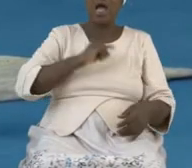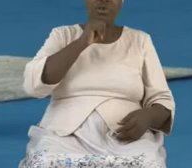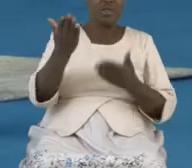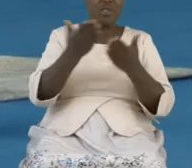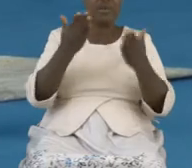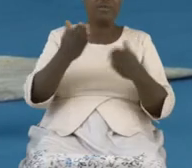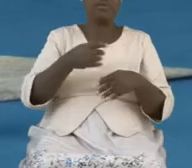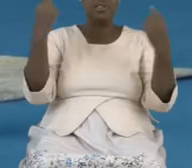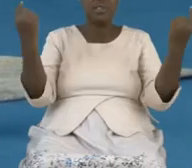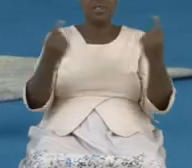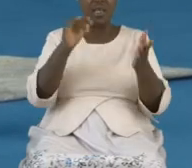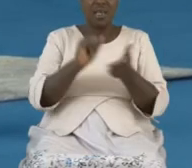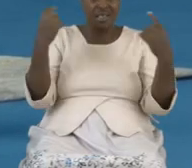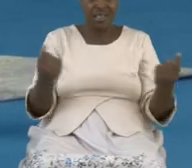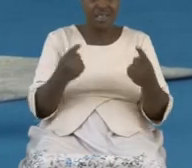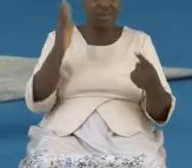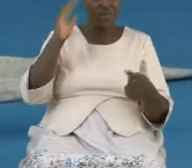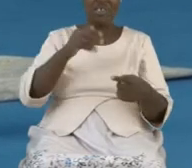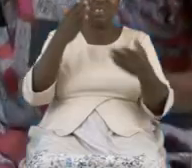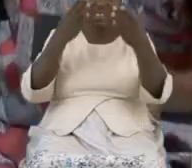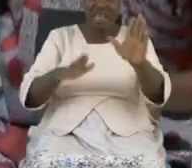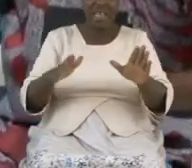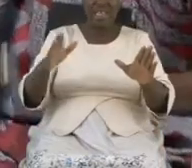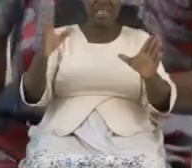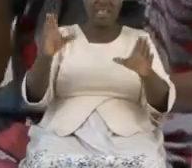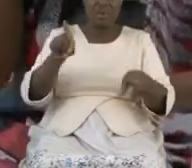sin will die out of your life.